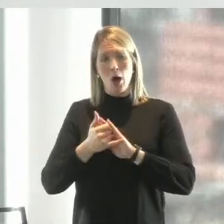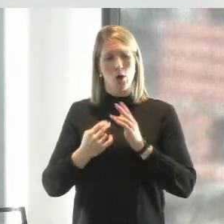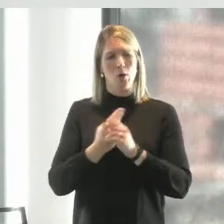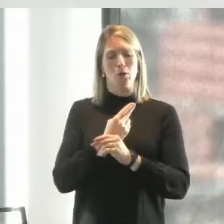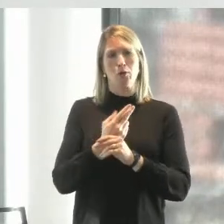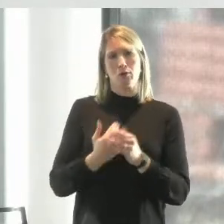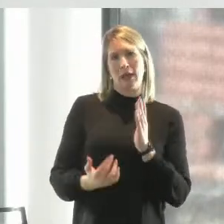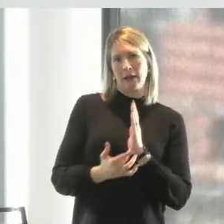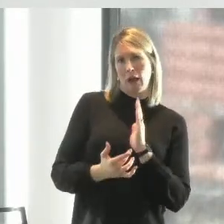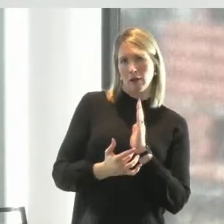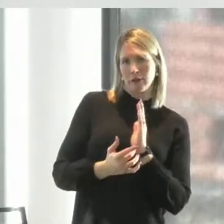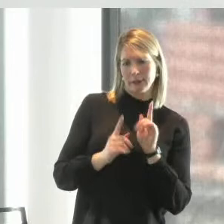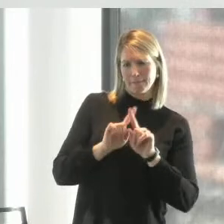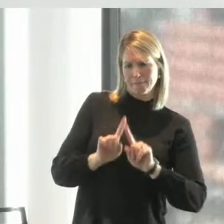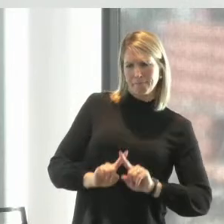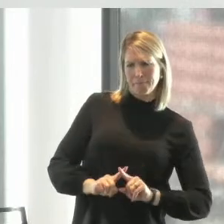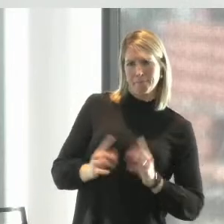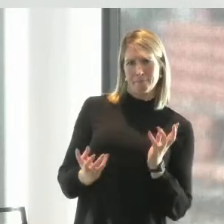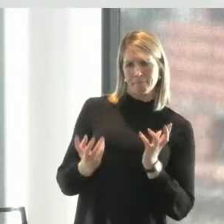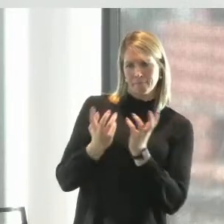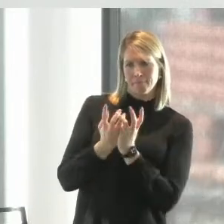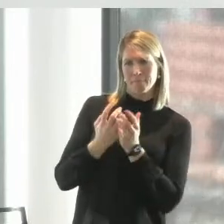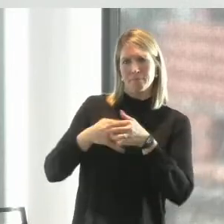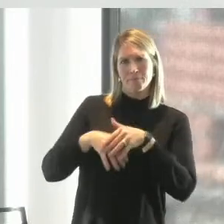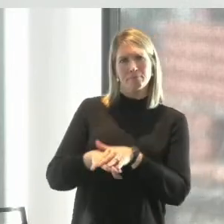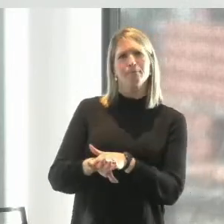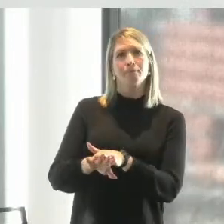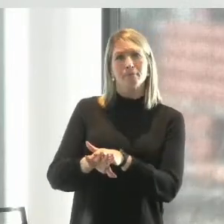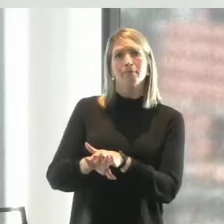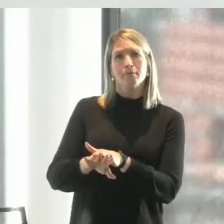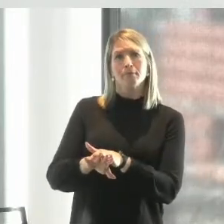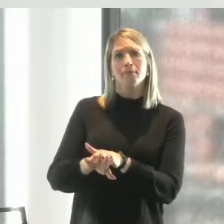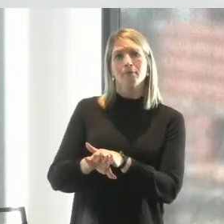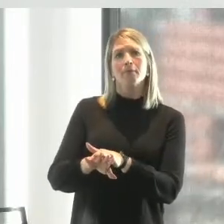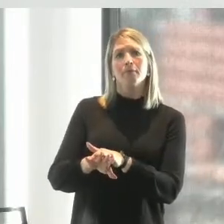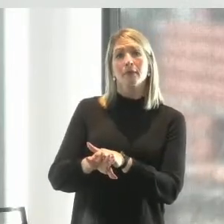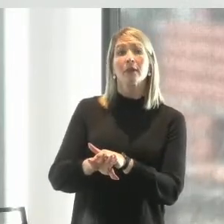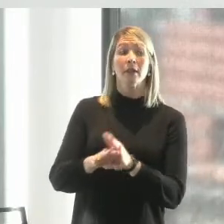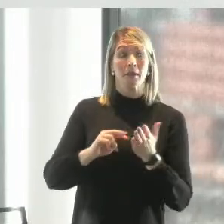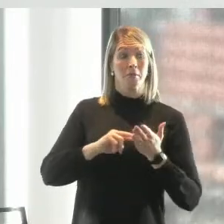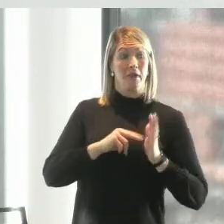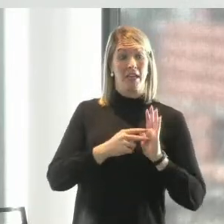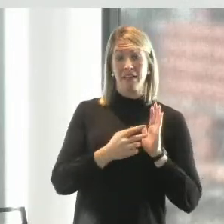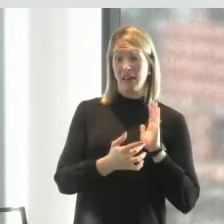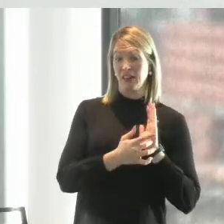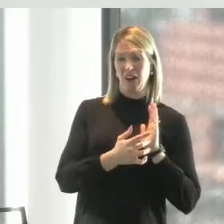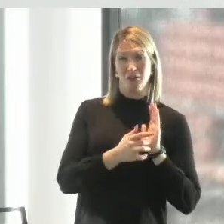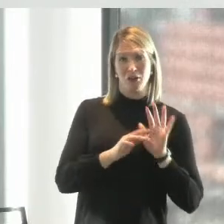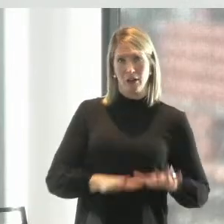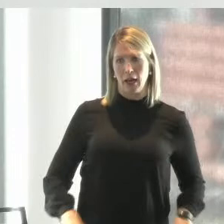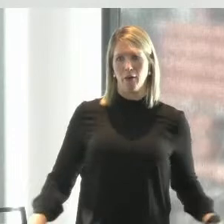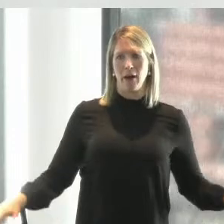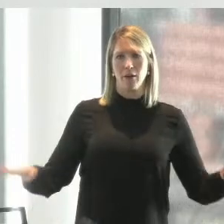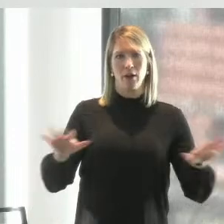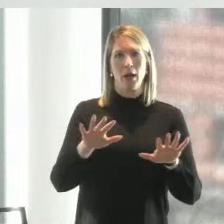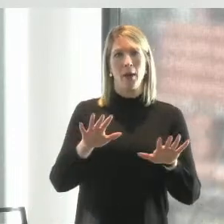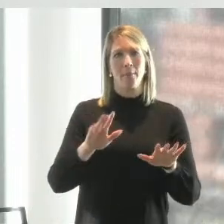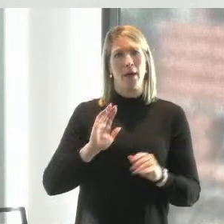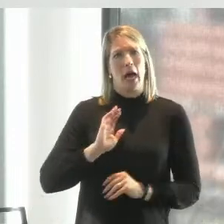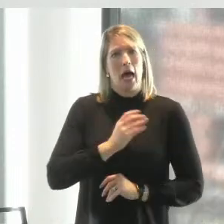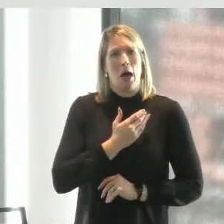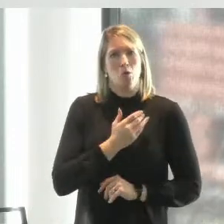of technological innovation is capturing the possibilities. So technology is all around us. It's for us to capture